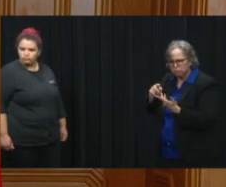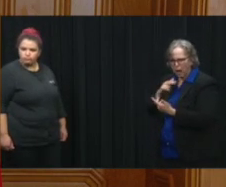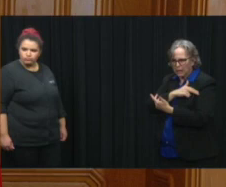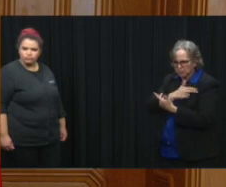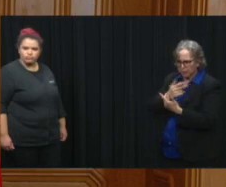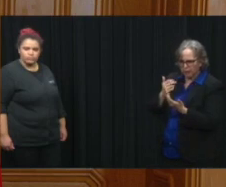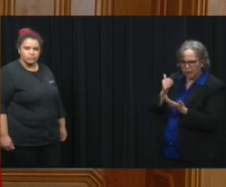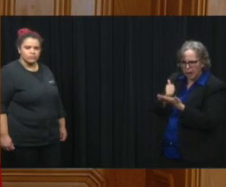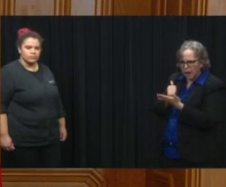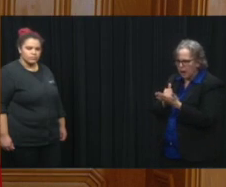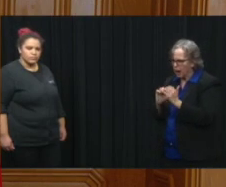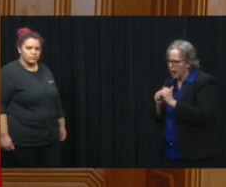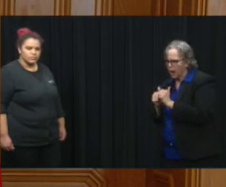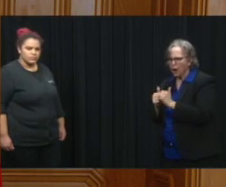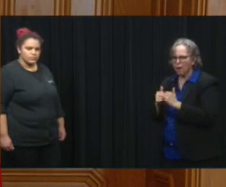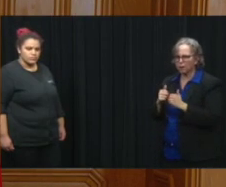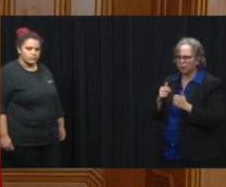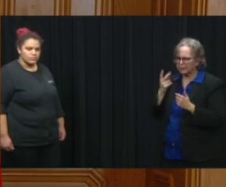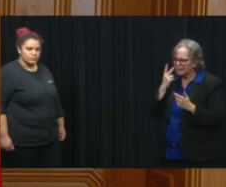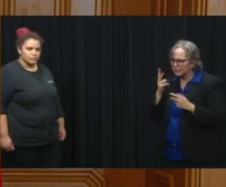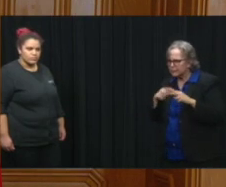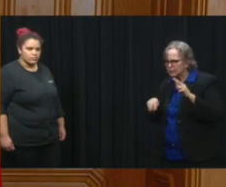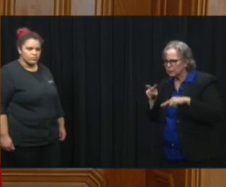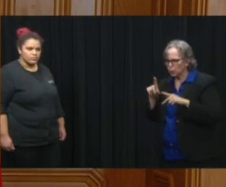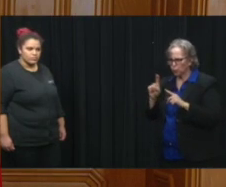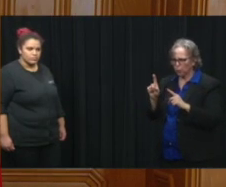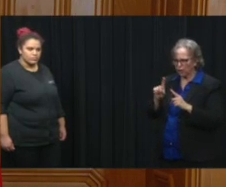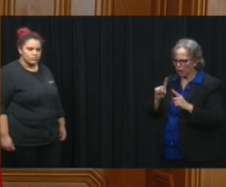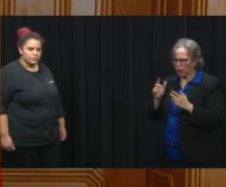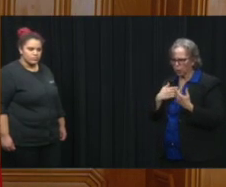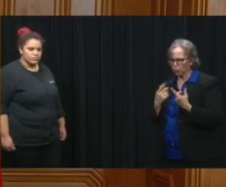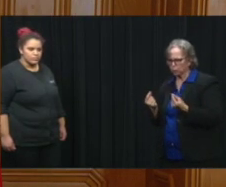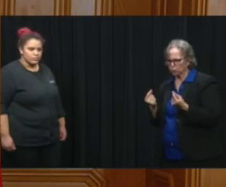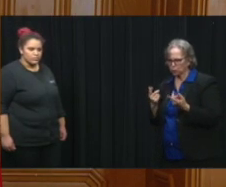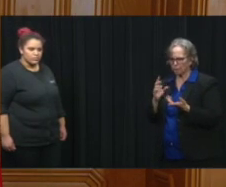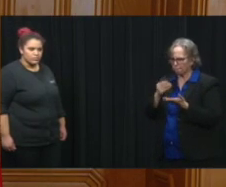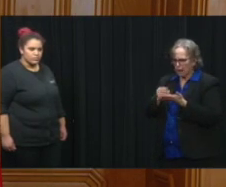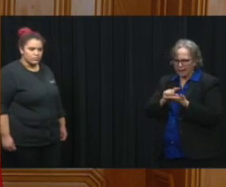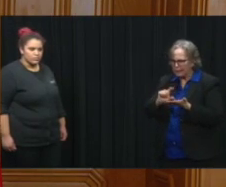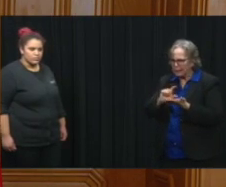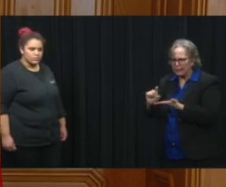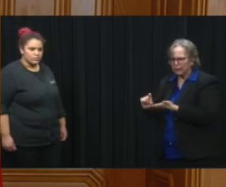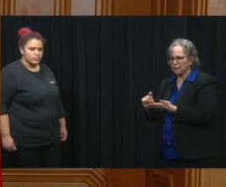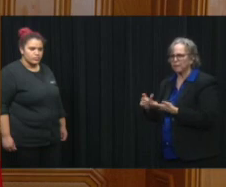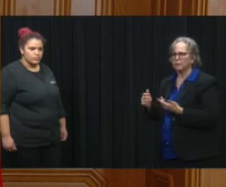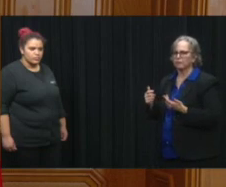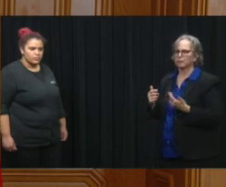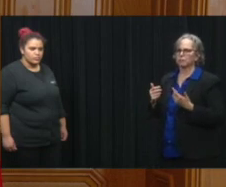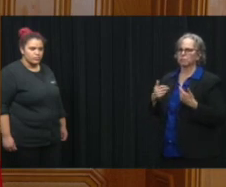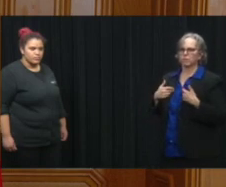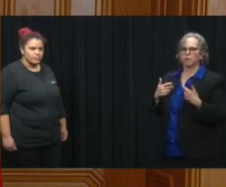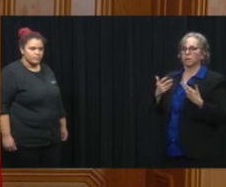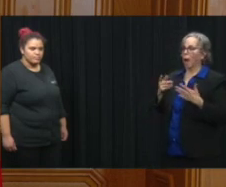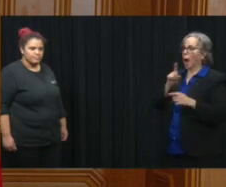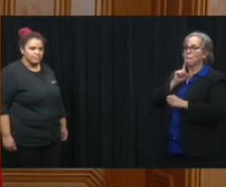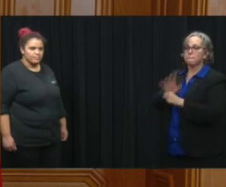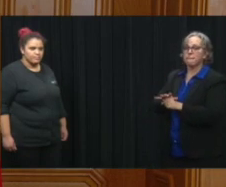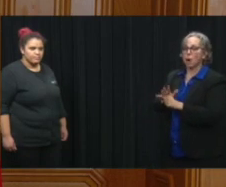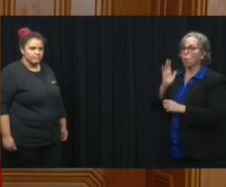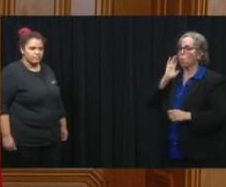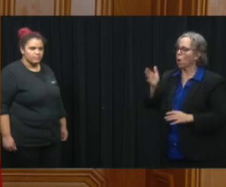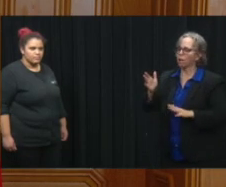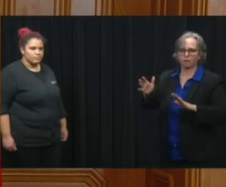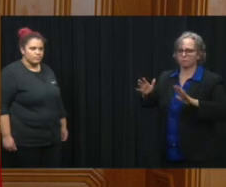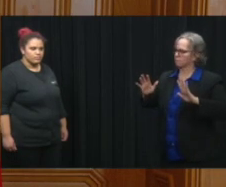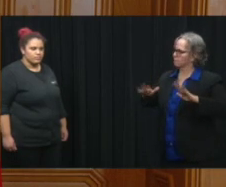that goes. And really, I think it would be, I should not be making any commitments about what we can do in